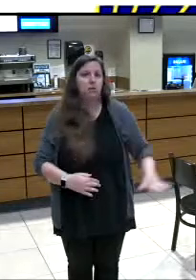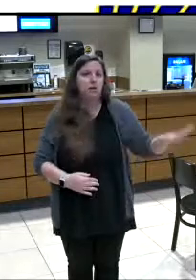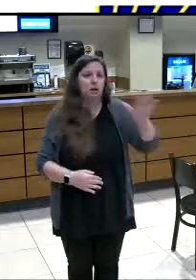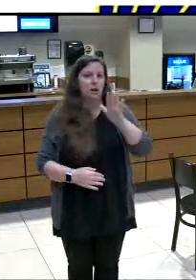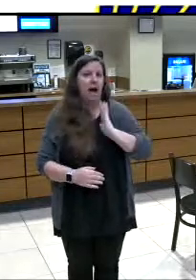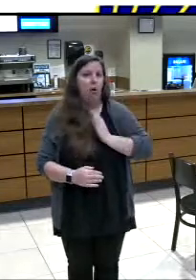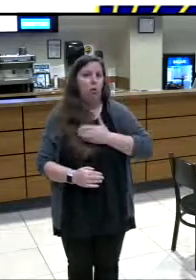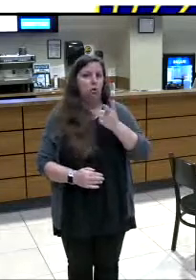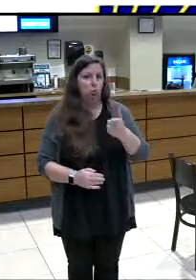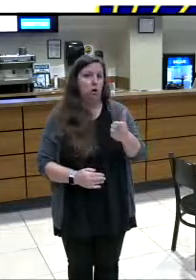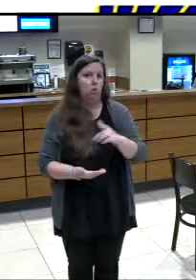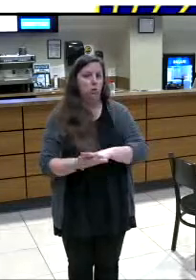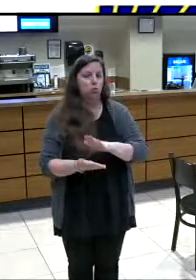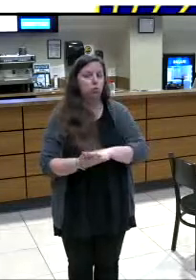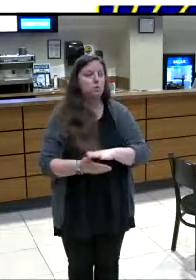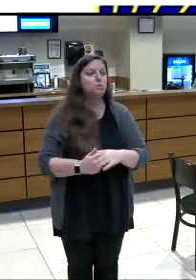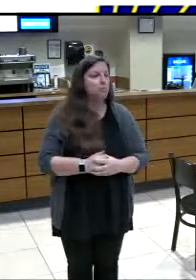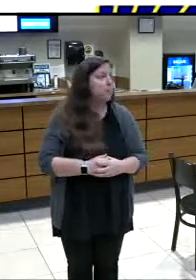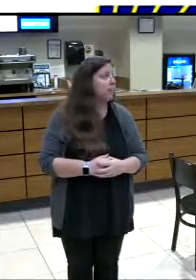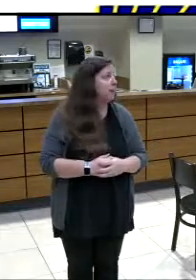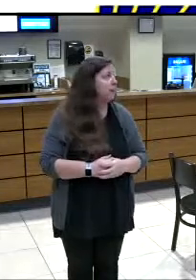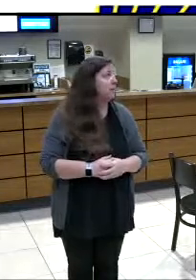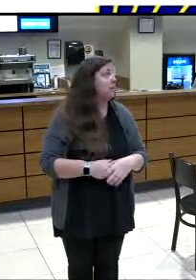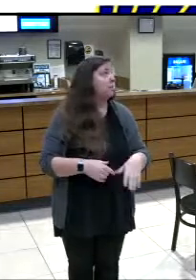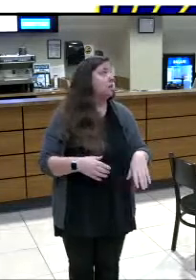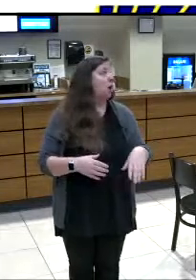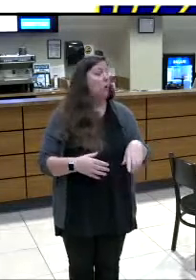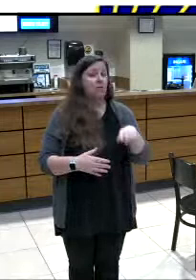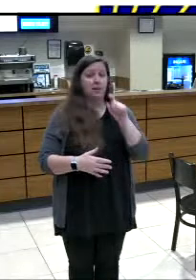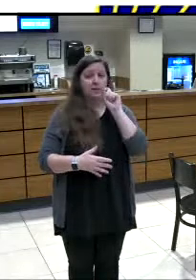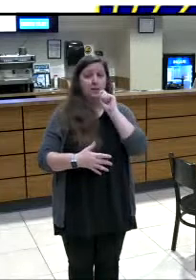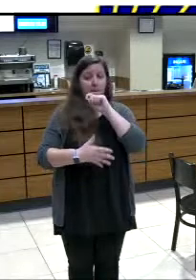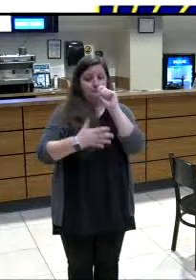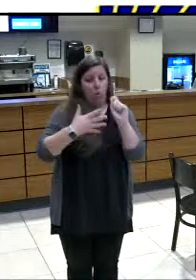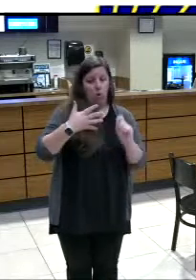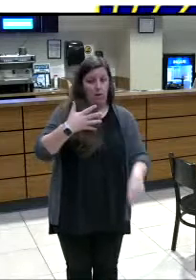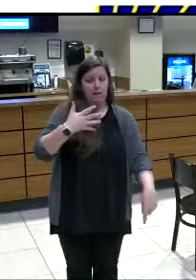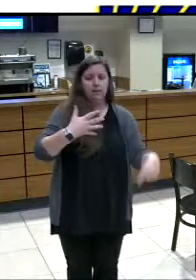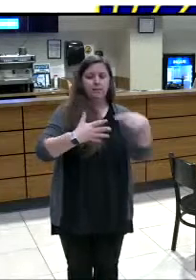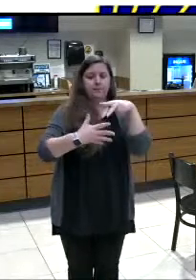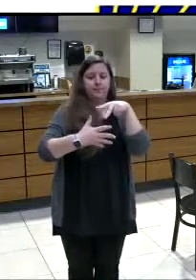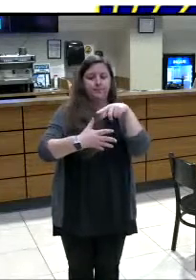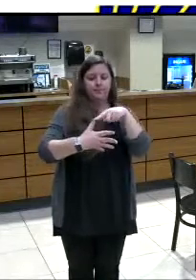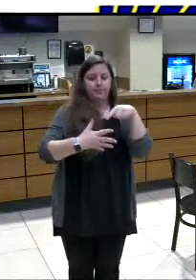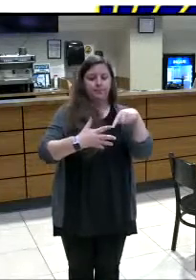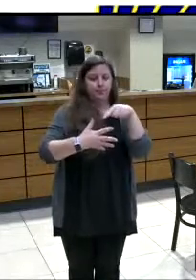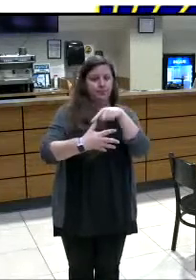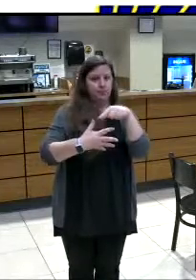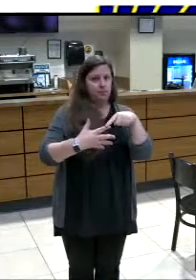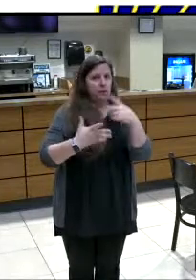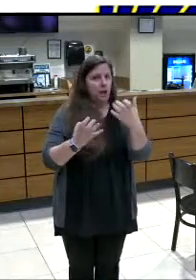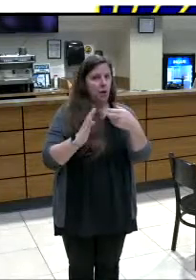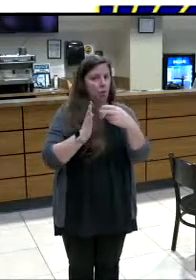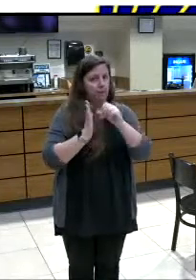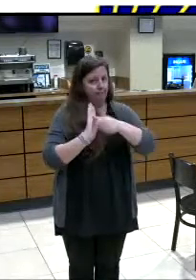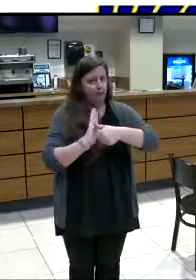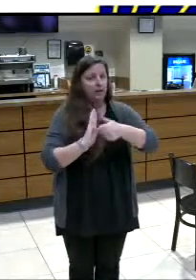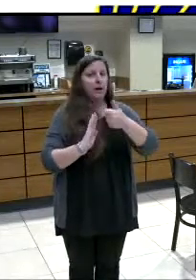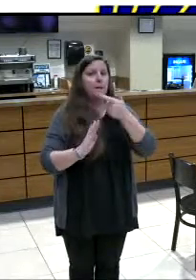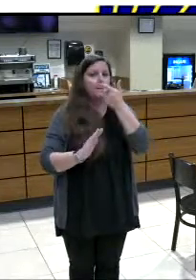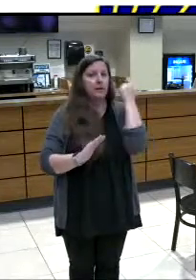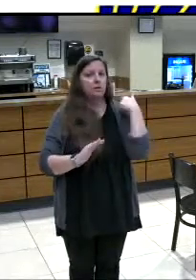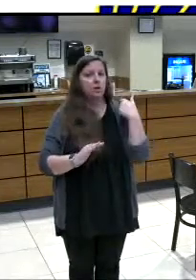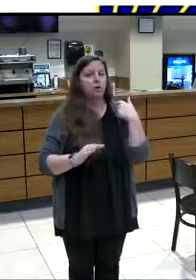The first 2 bullets I wanted to highlight because those are 2 new areas of focus within our